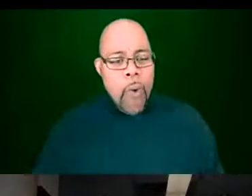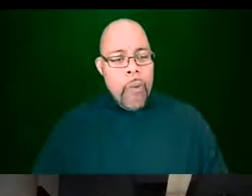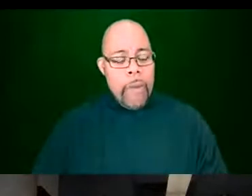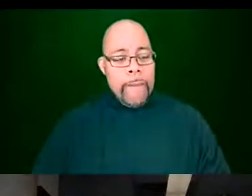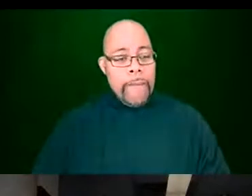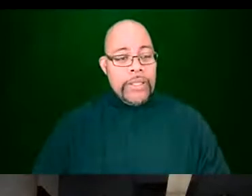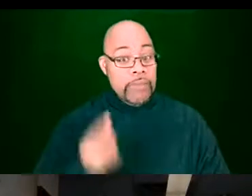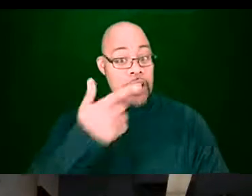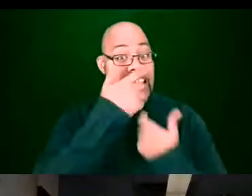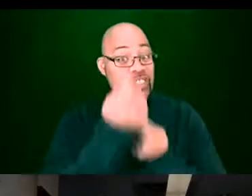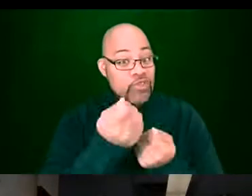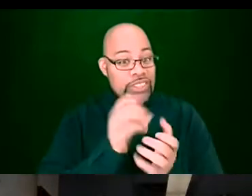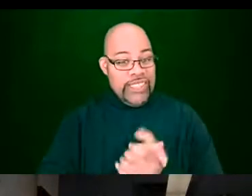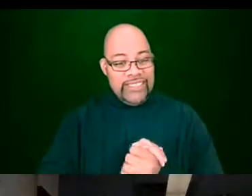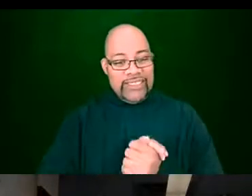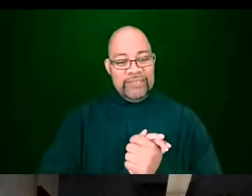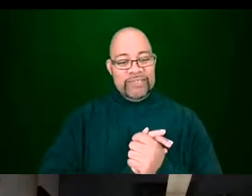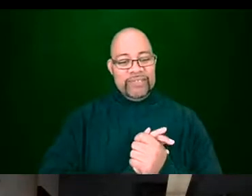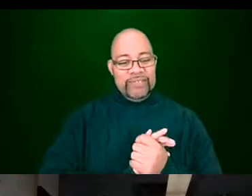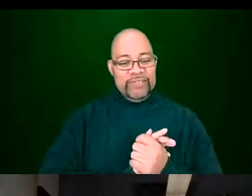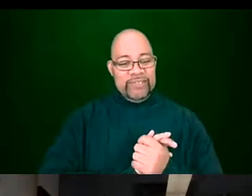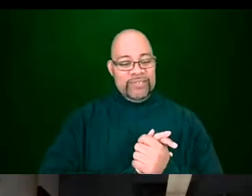something we were interested in.